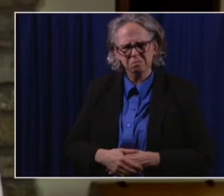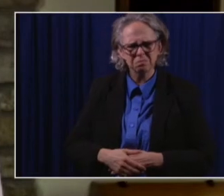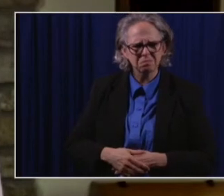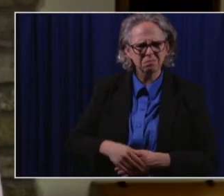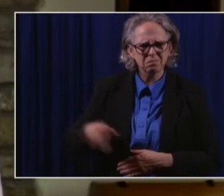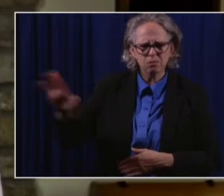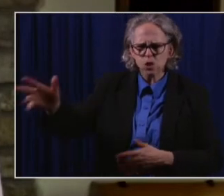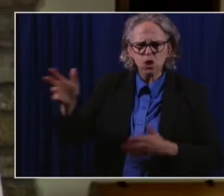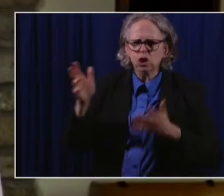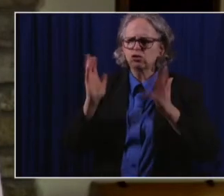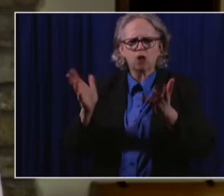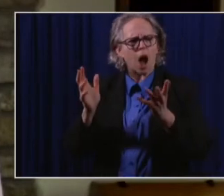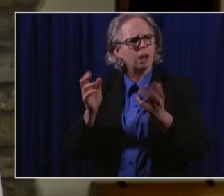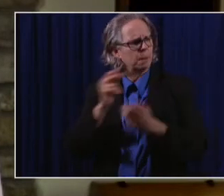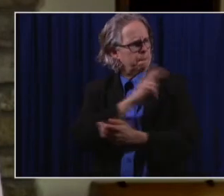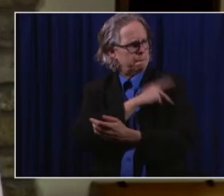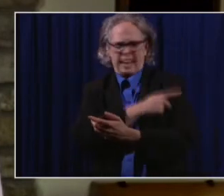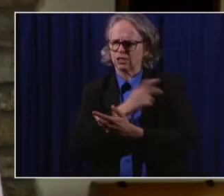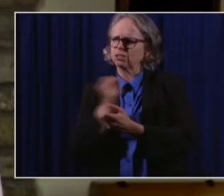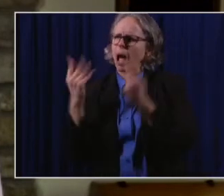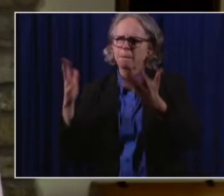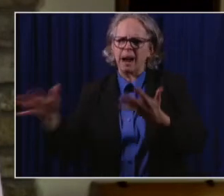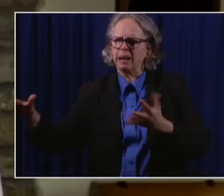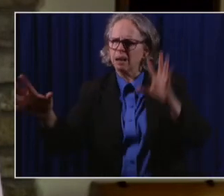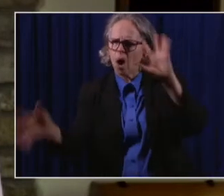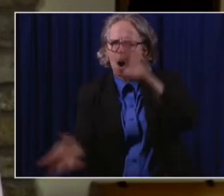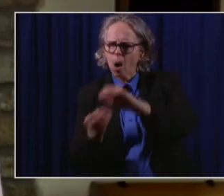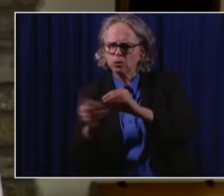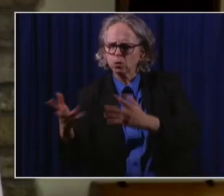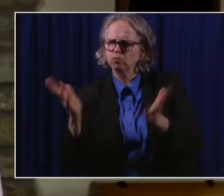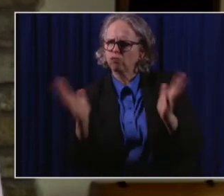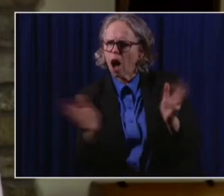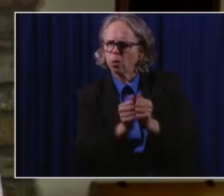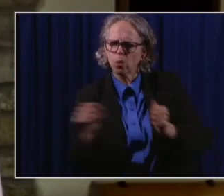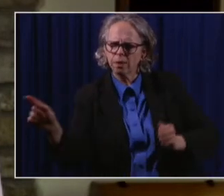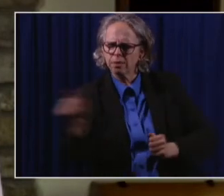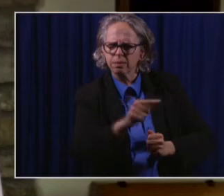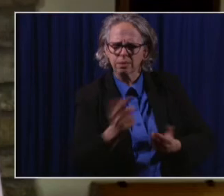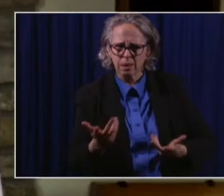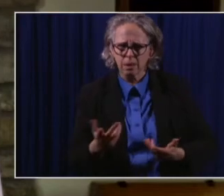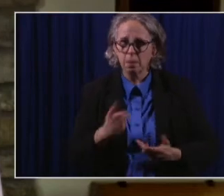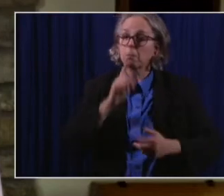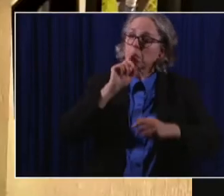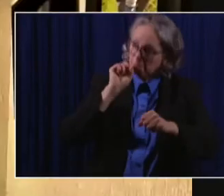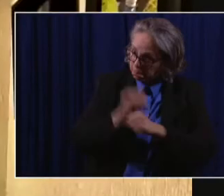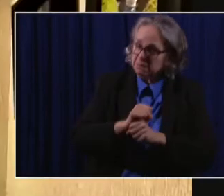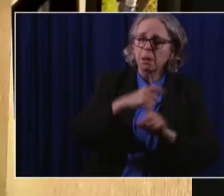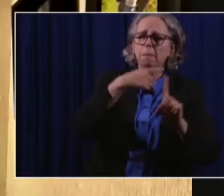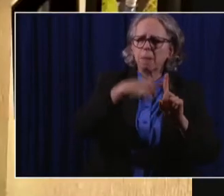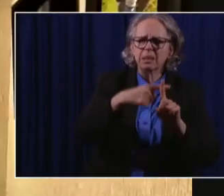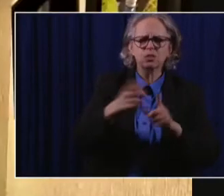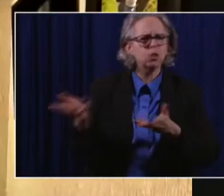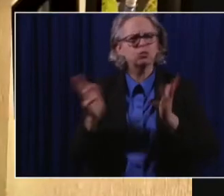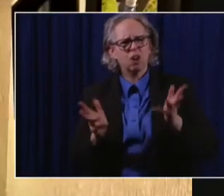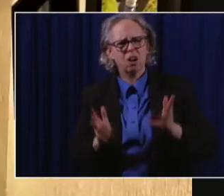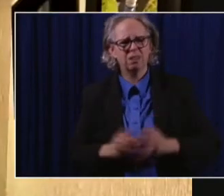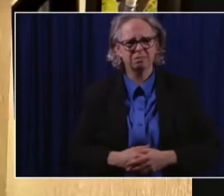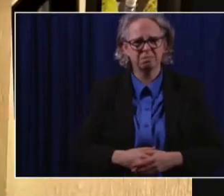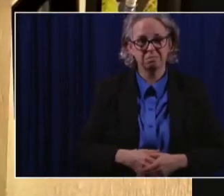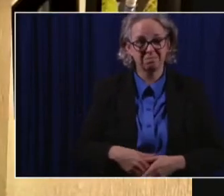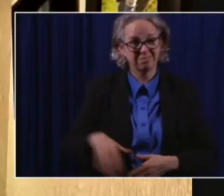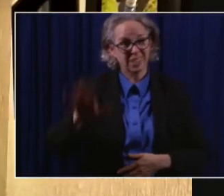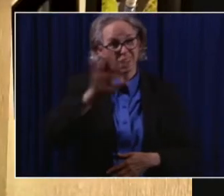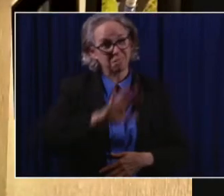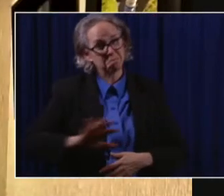during this epidemic, as far as people who had COVID? Roughly. Roughly, I would